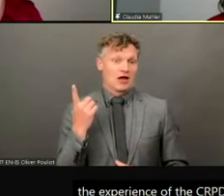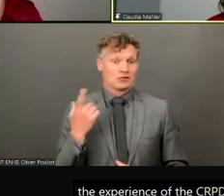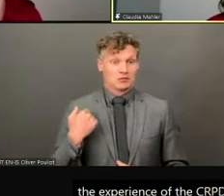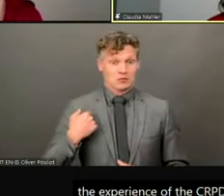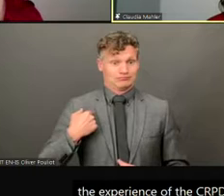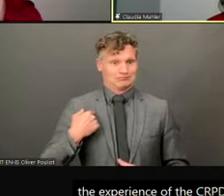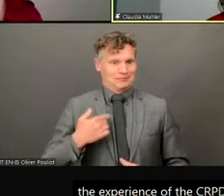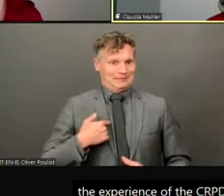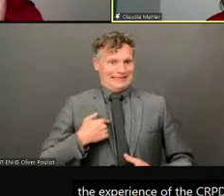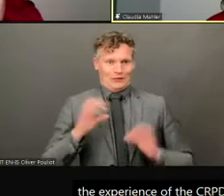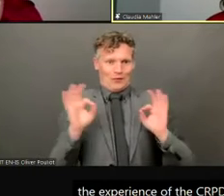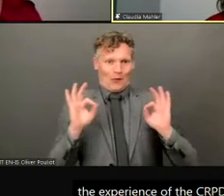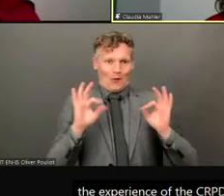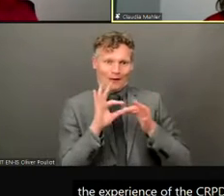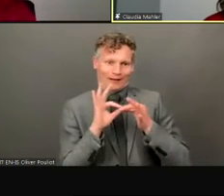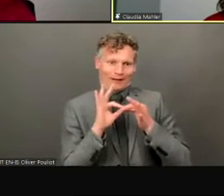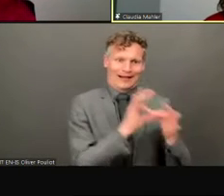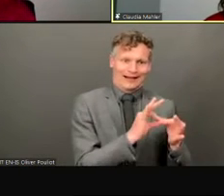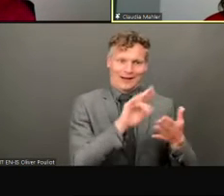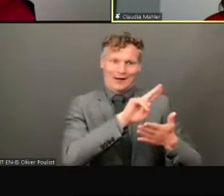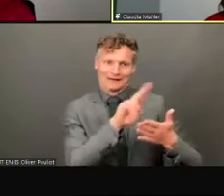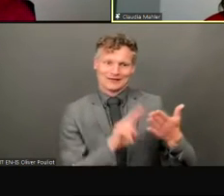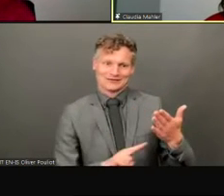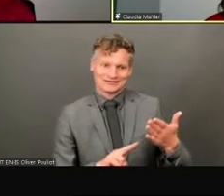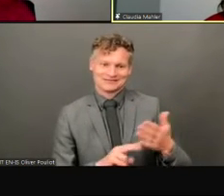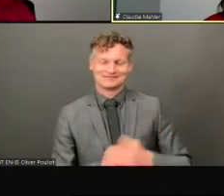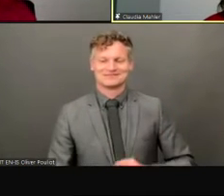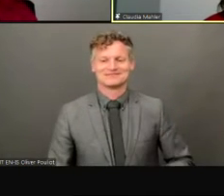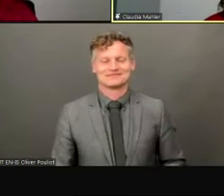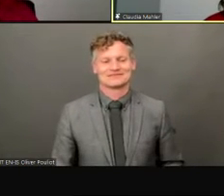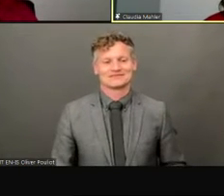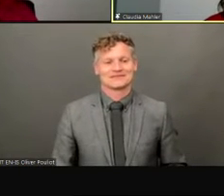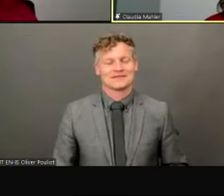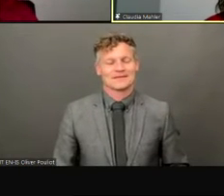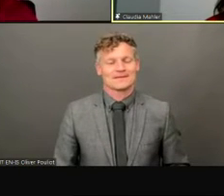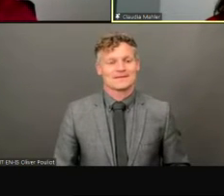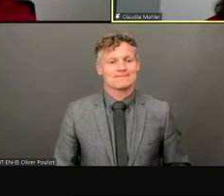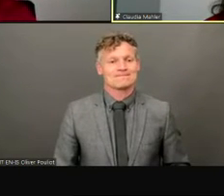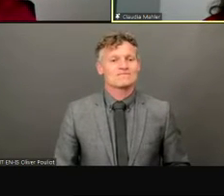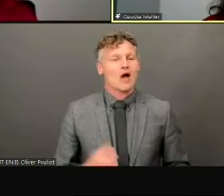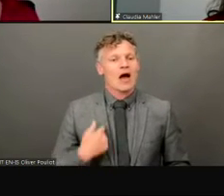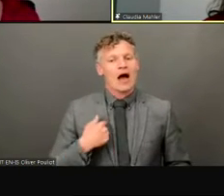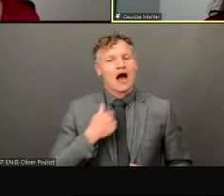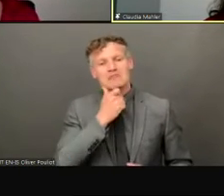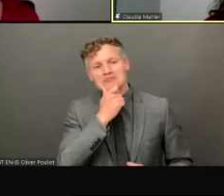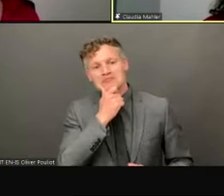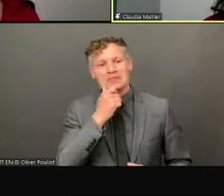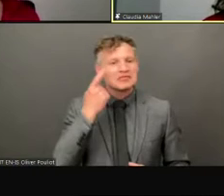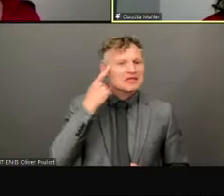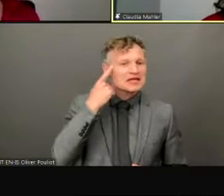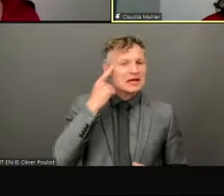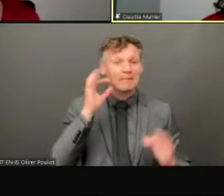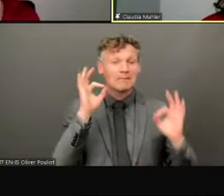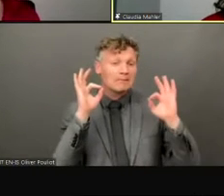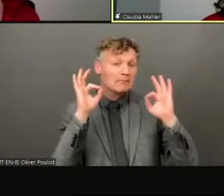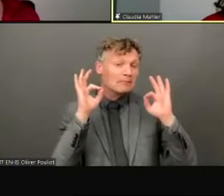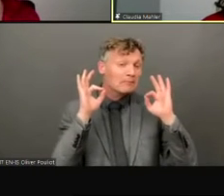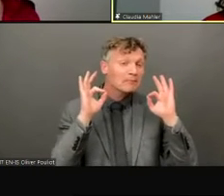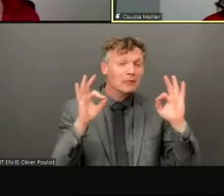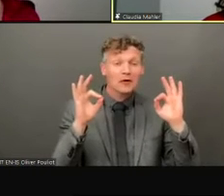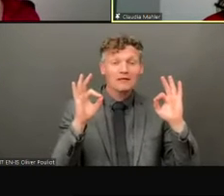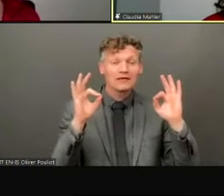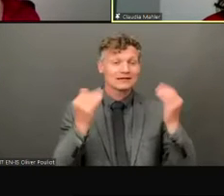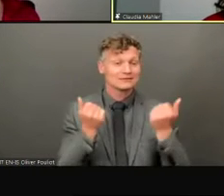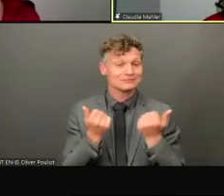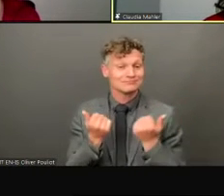so it's just thinking out loud how our perfect vision would be. And I would say that a